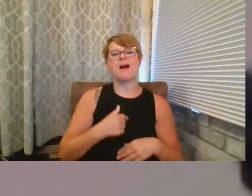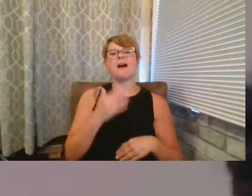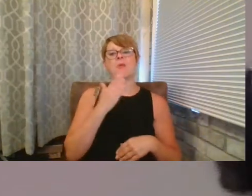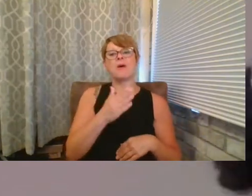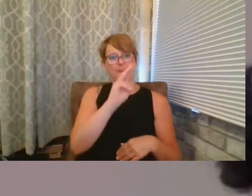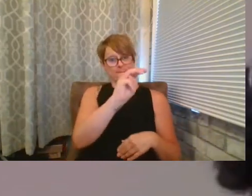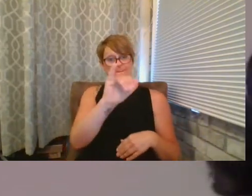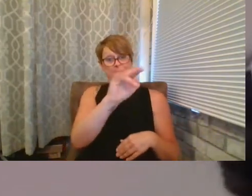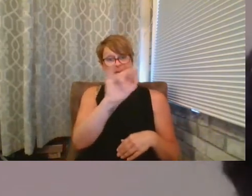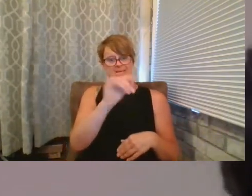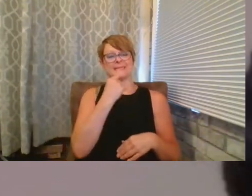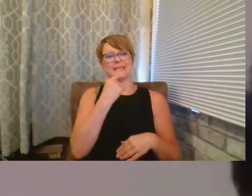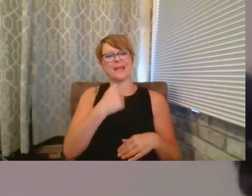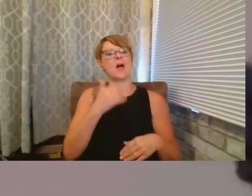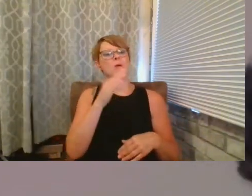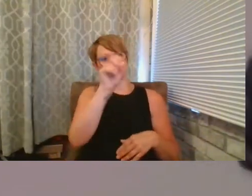when I started